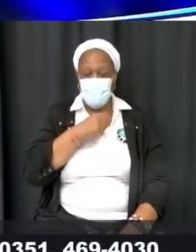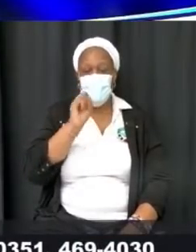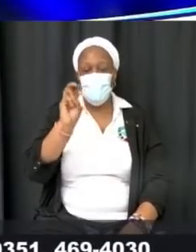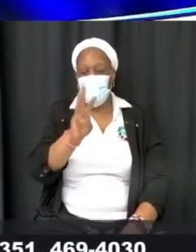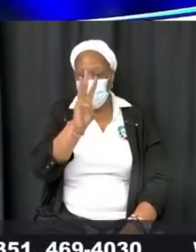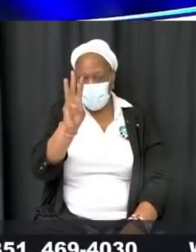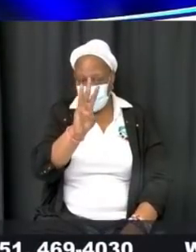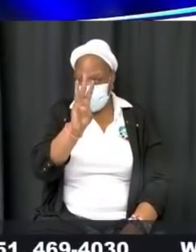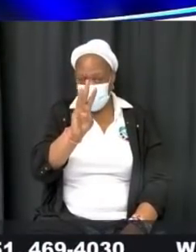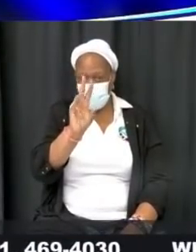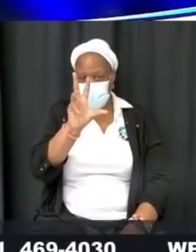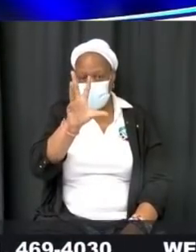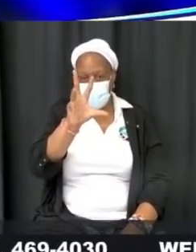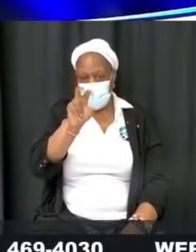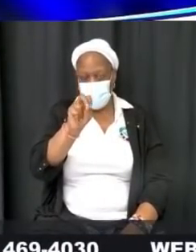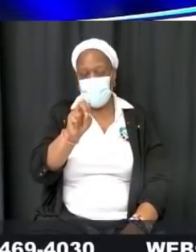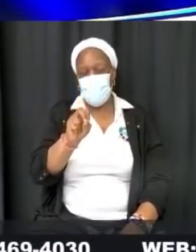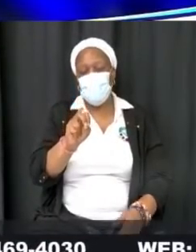of